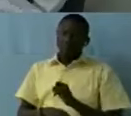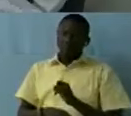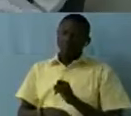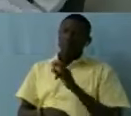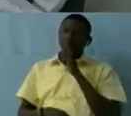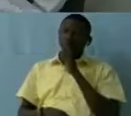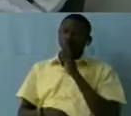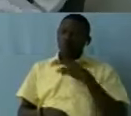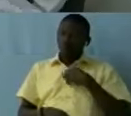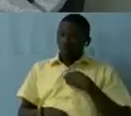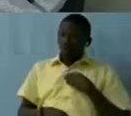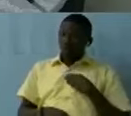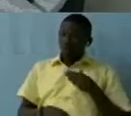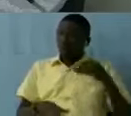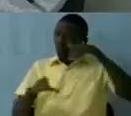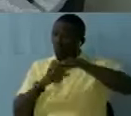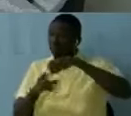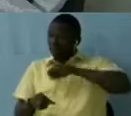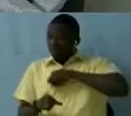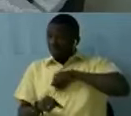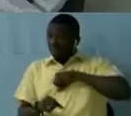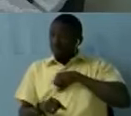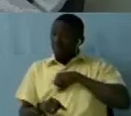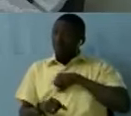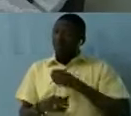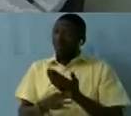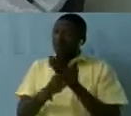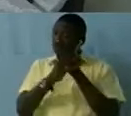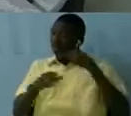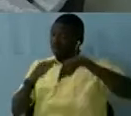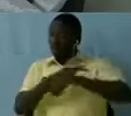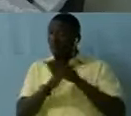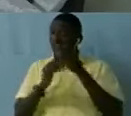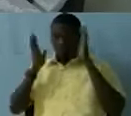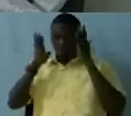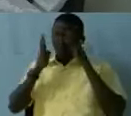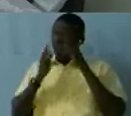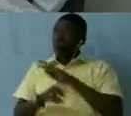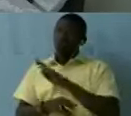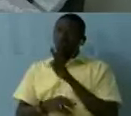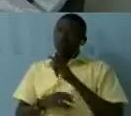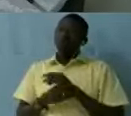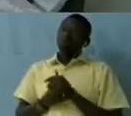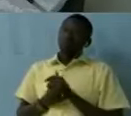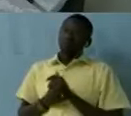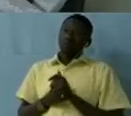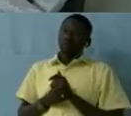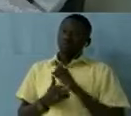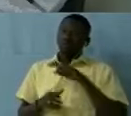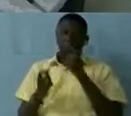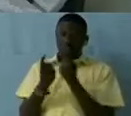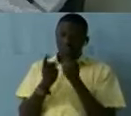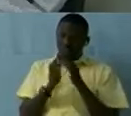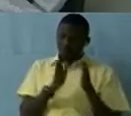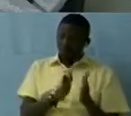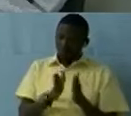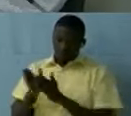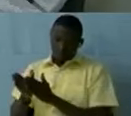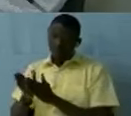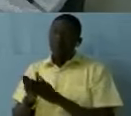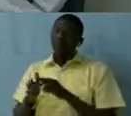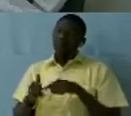Adu TRRC ni silona abunda sotole fanan pour ici ko do lutuje ke landikara la ni ko luto